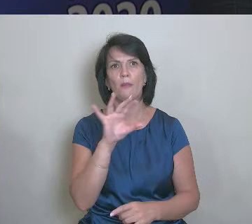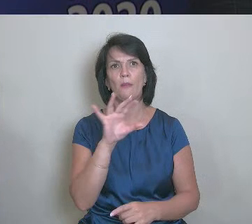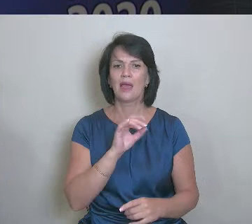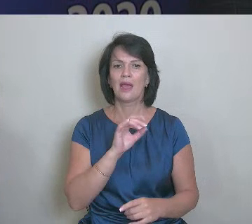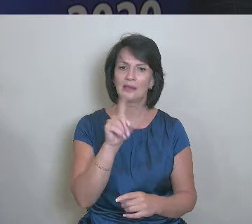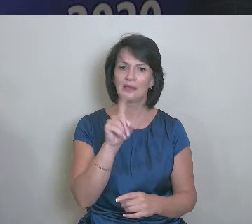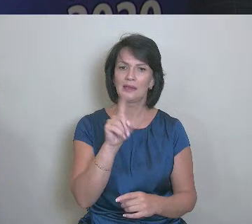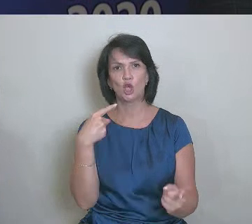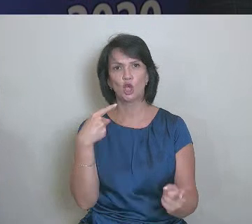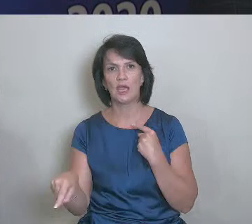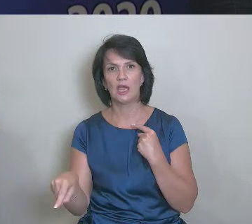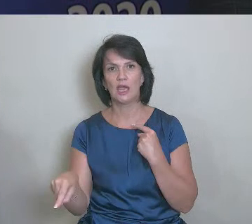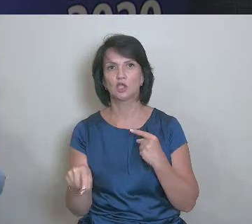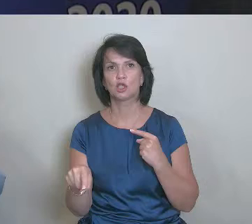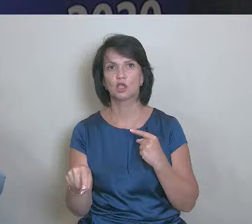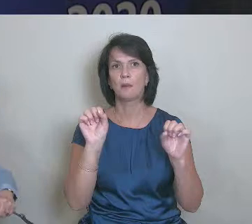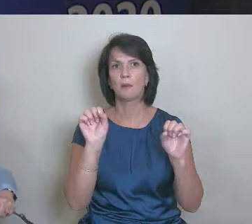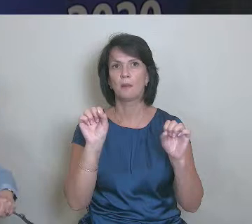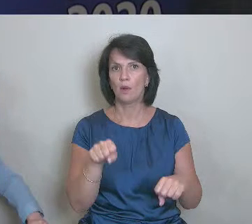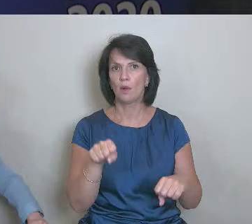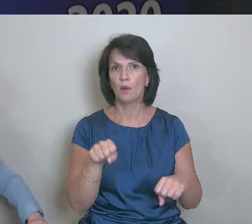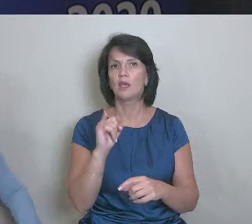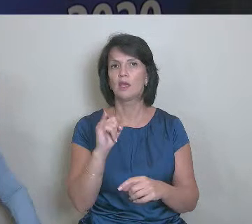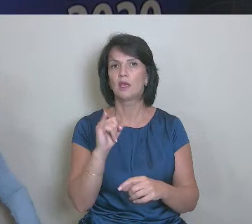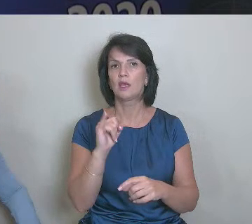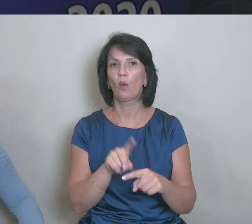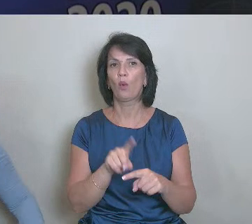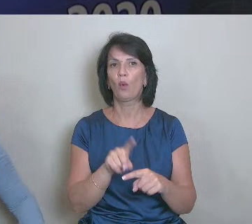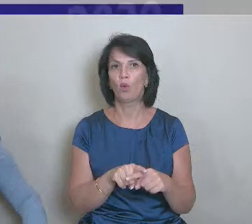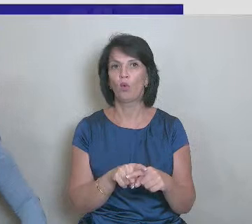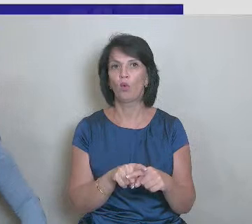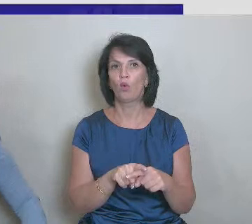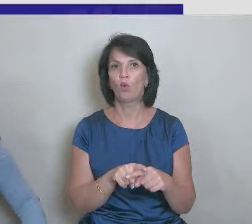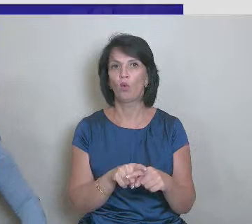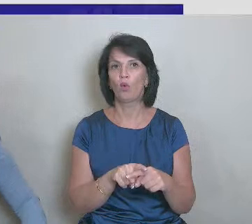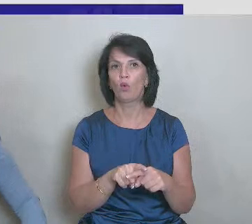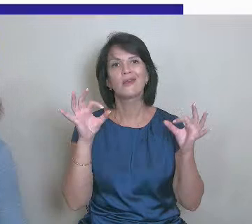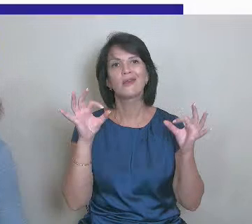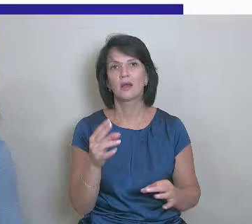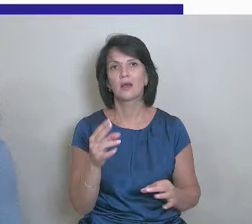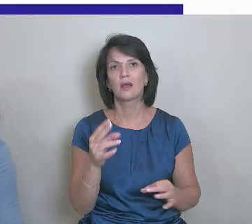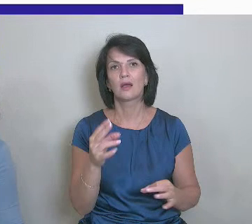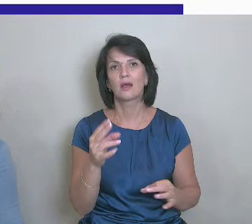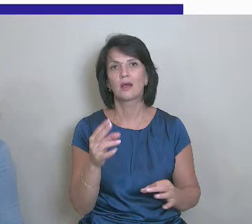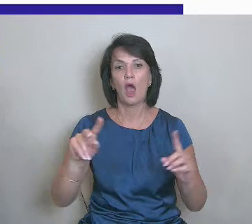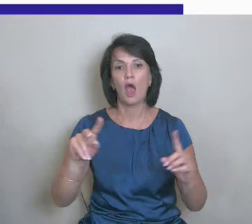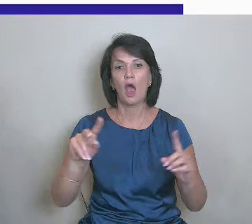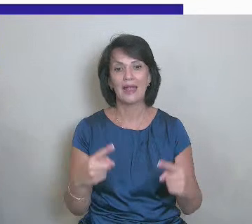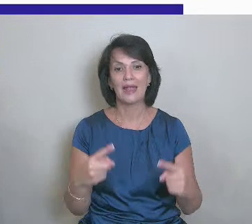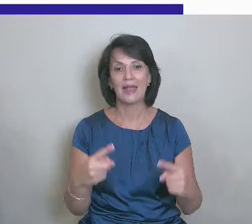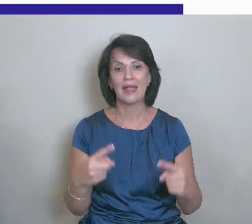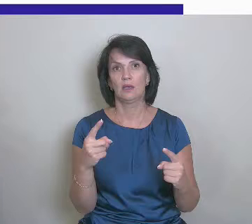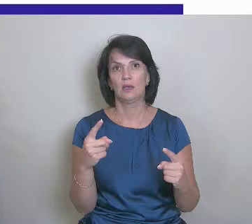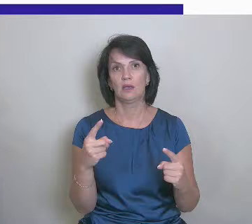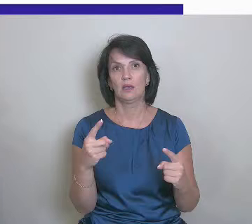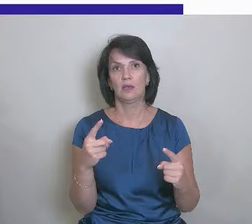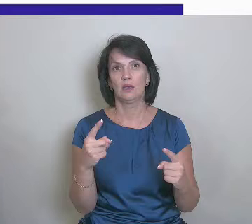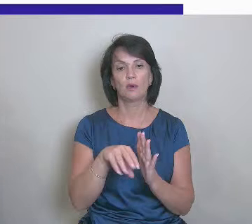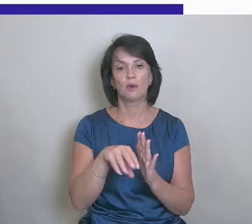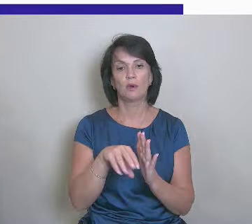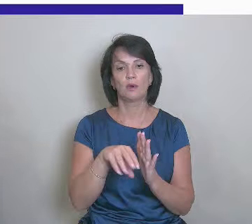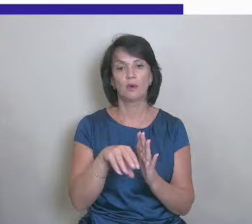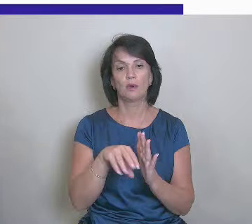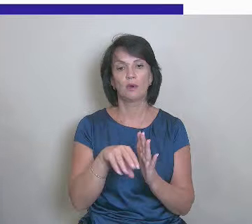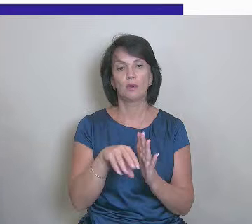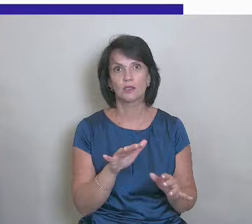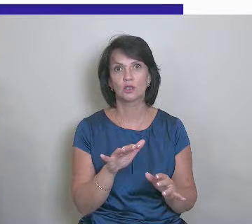didn't allow sufficient time for exercising powers effectively. So